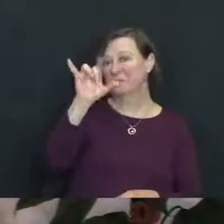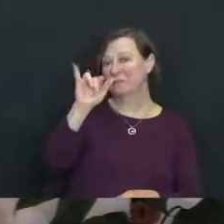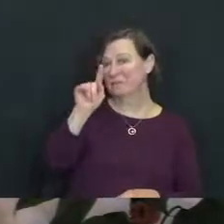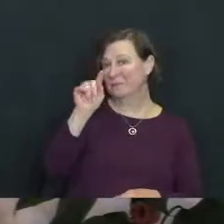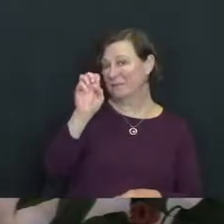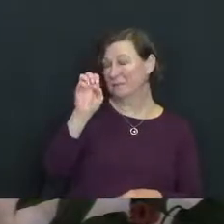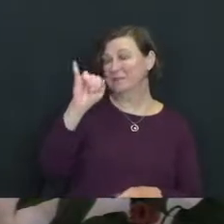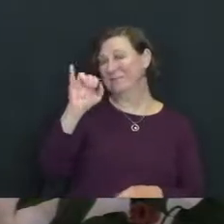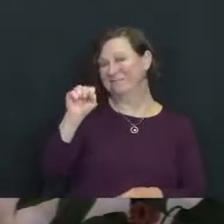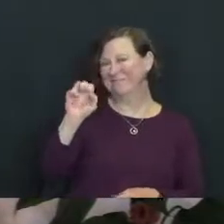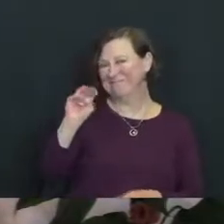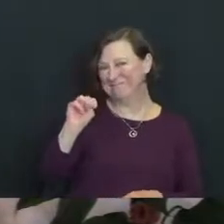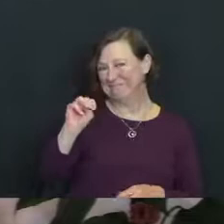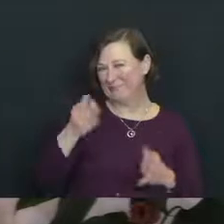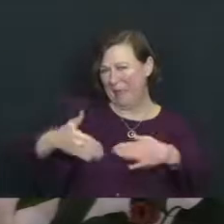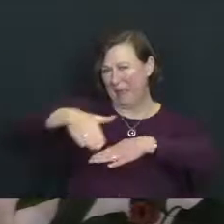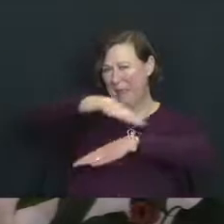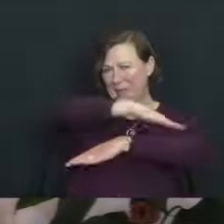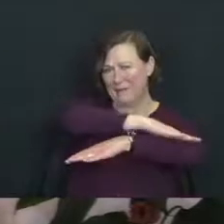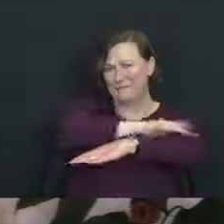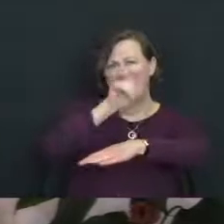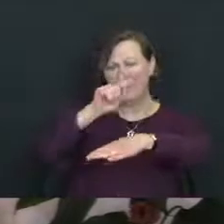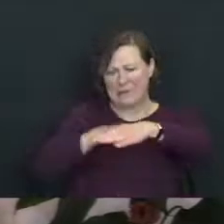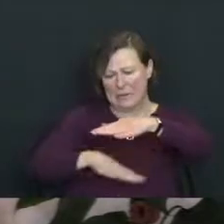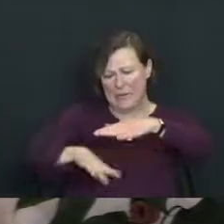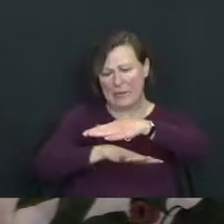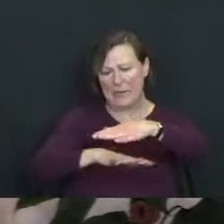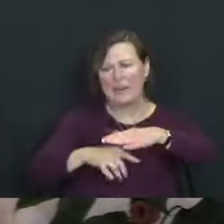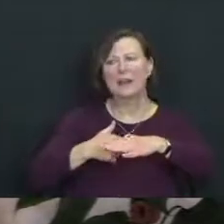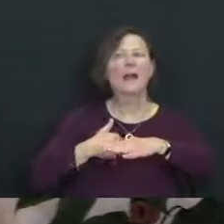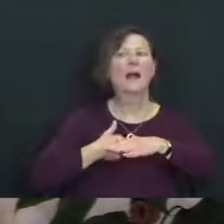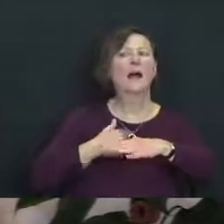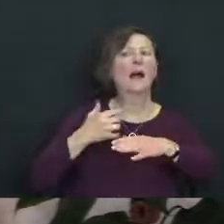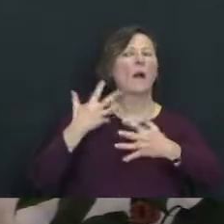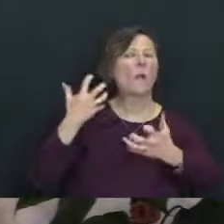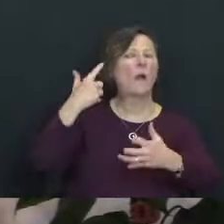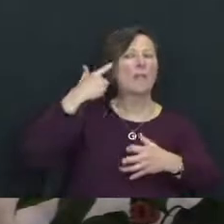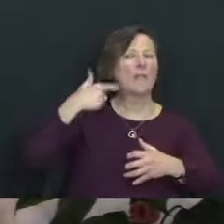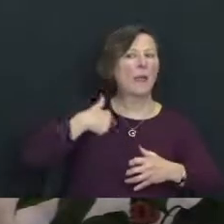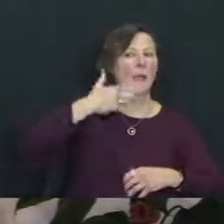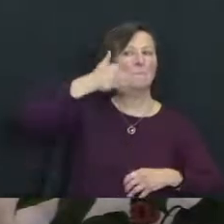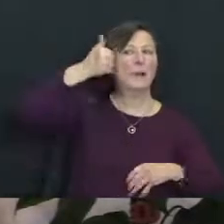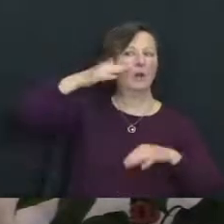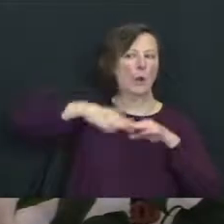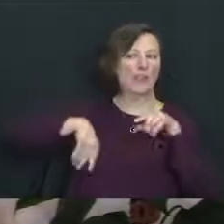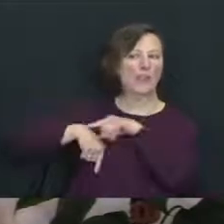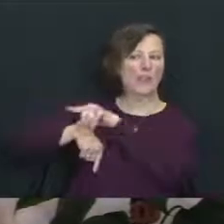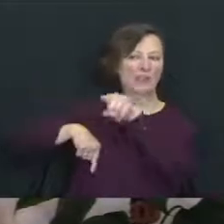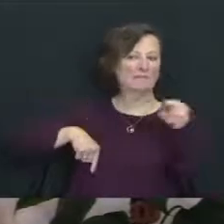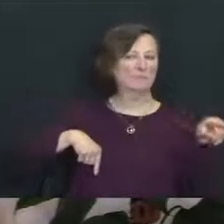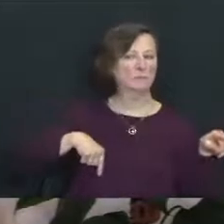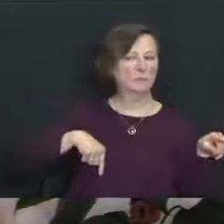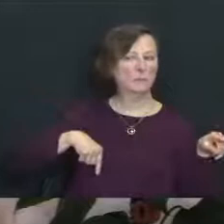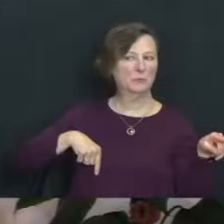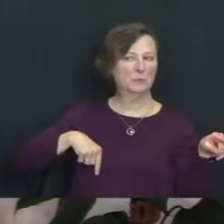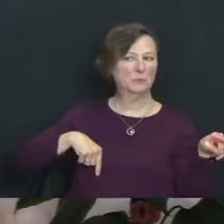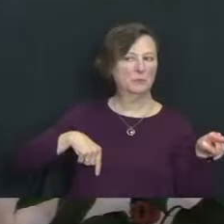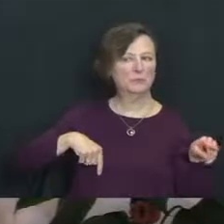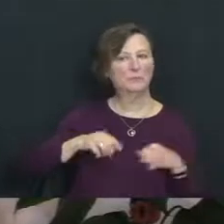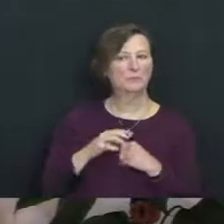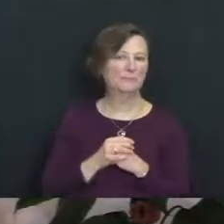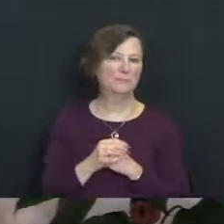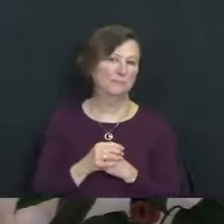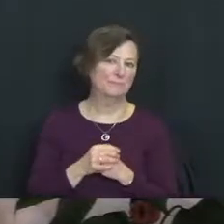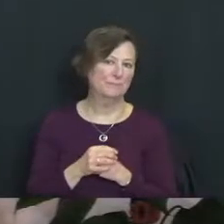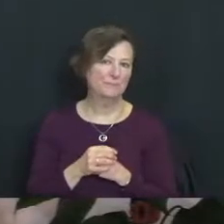elitism, which covers up an underlying need to think that you're somehow better than most other folks who are deemed unenlightened.